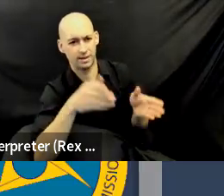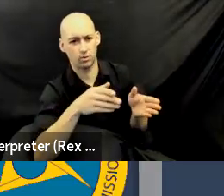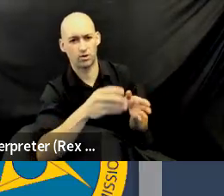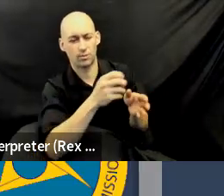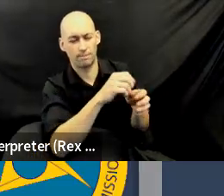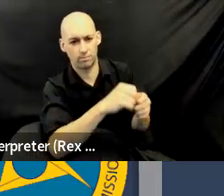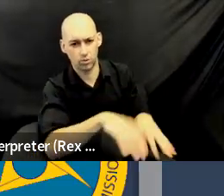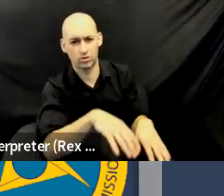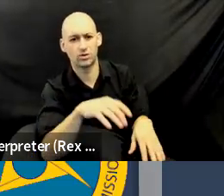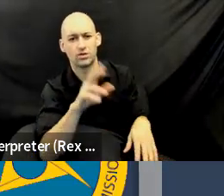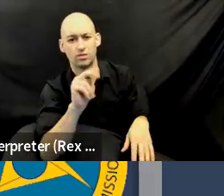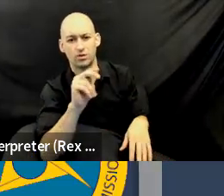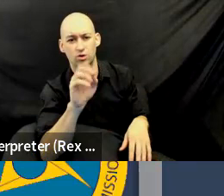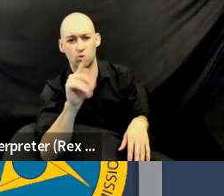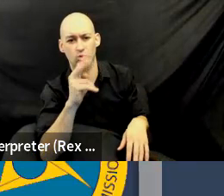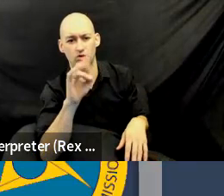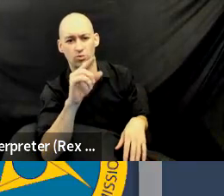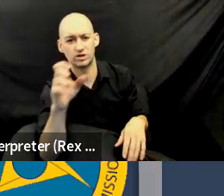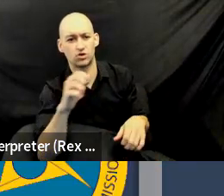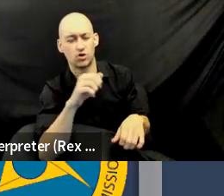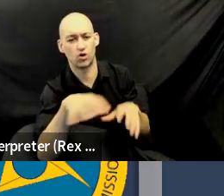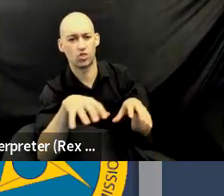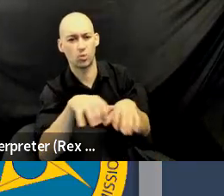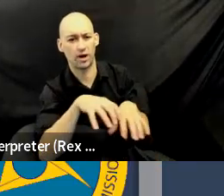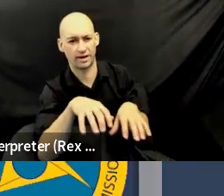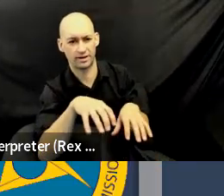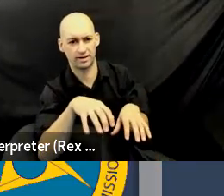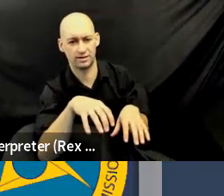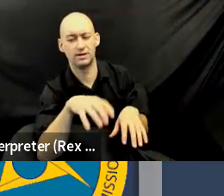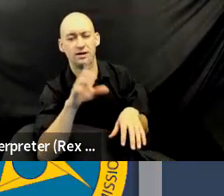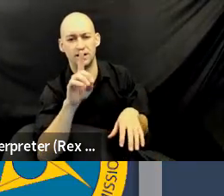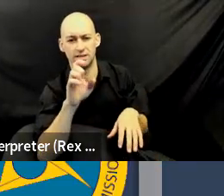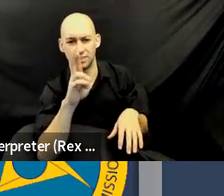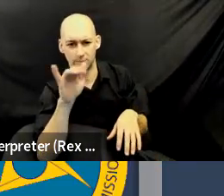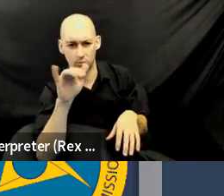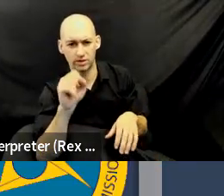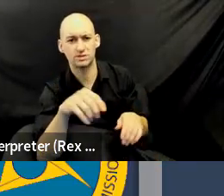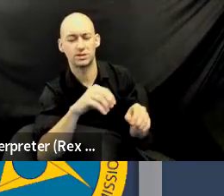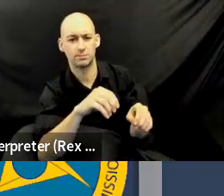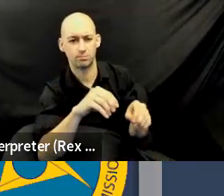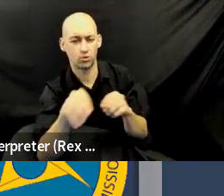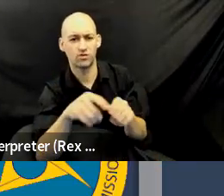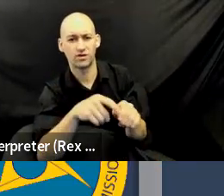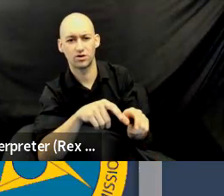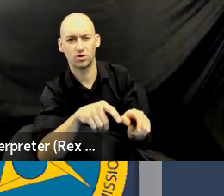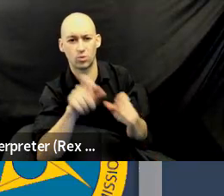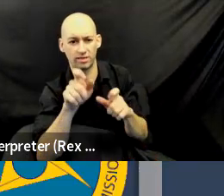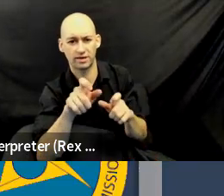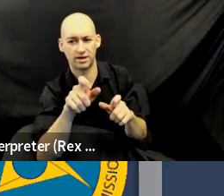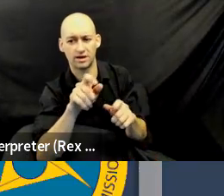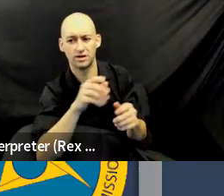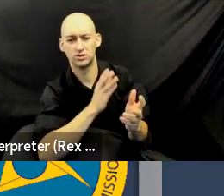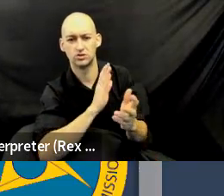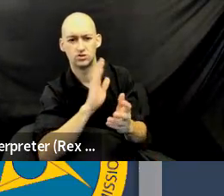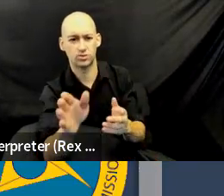the debris got moved quickly and unfortunately deliberately right into an environmental justice community